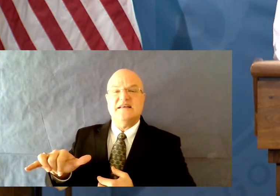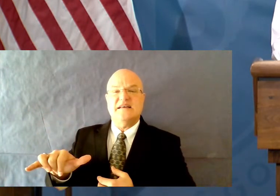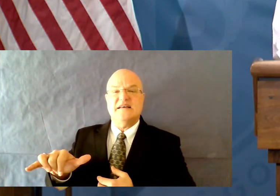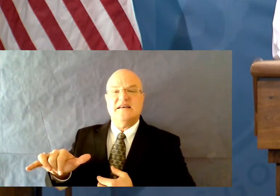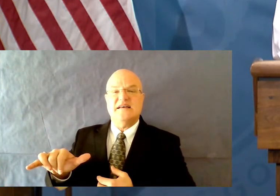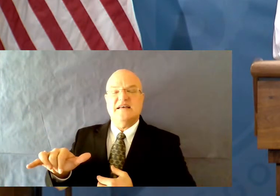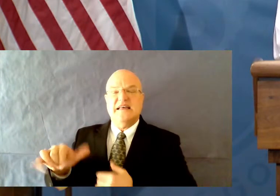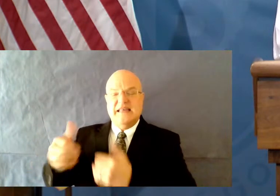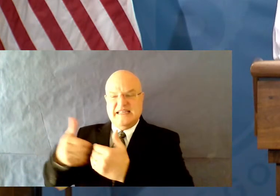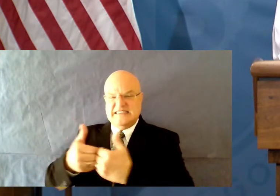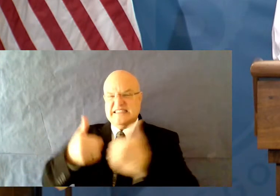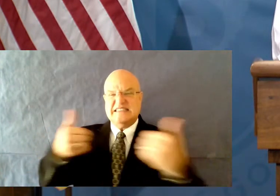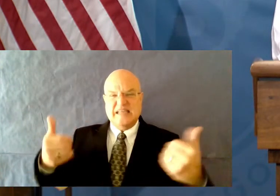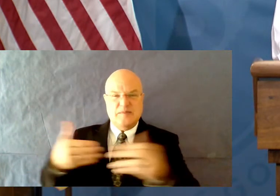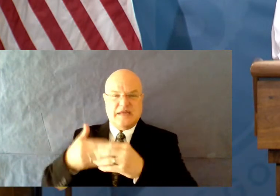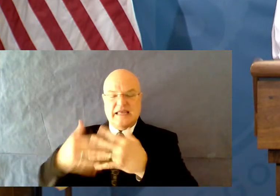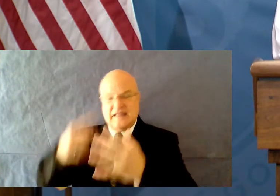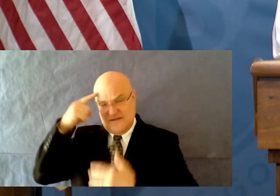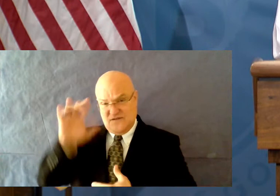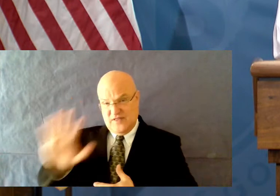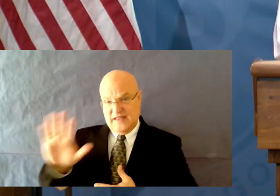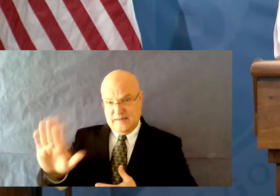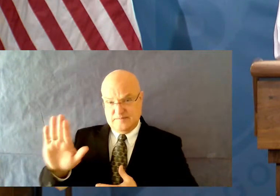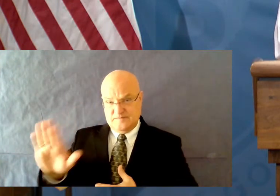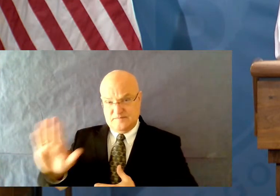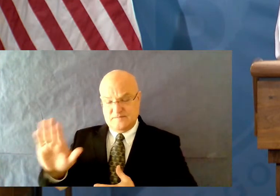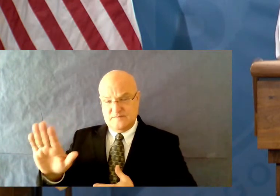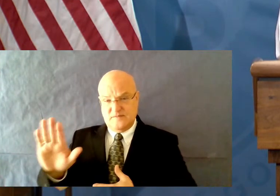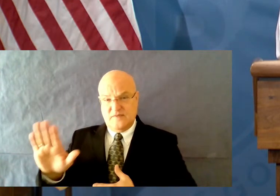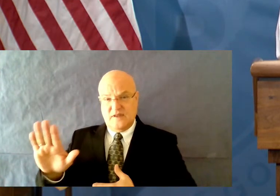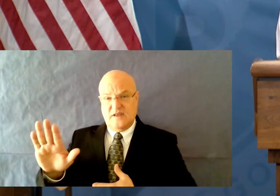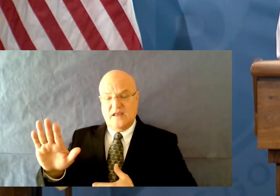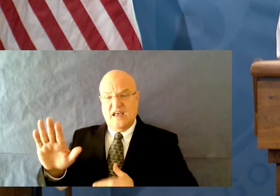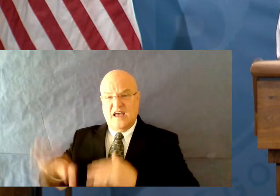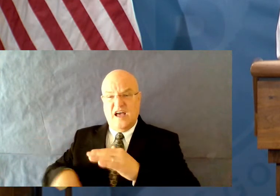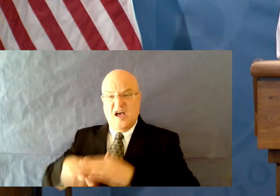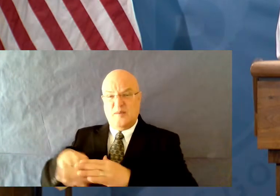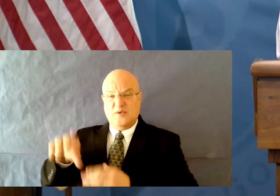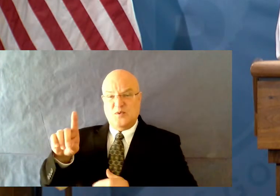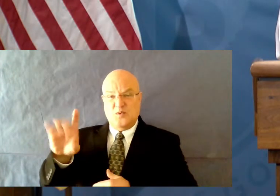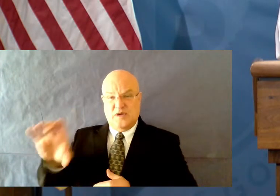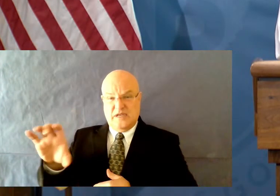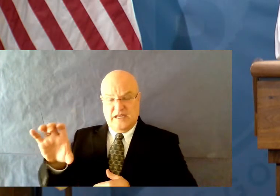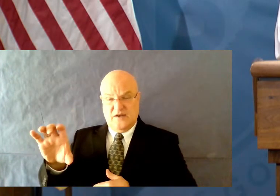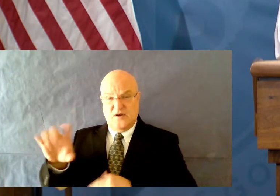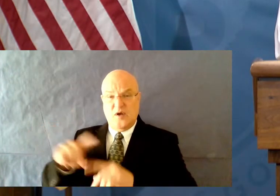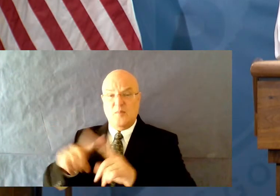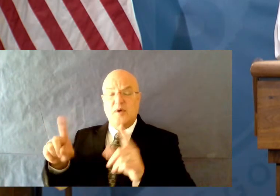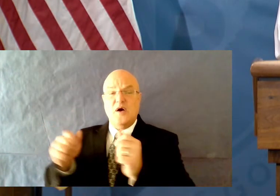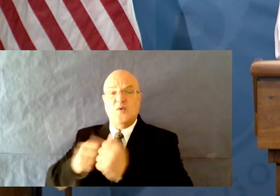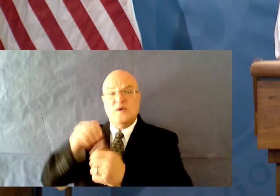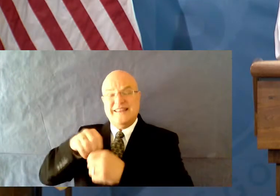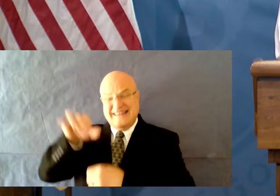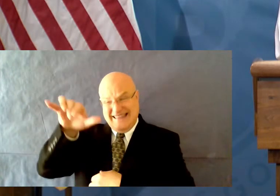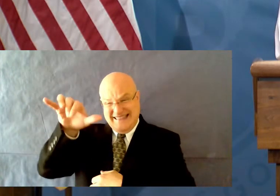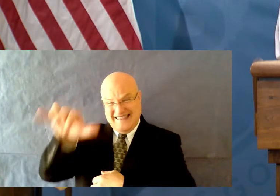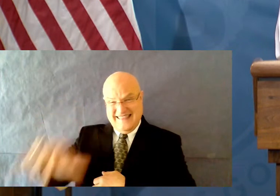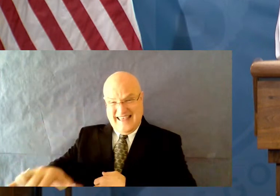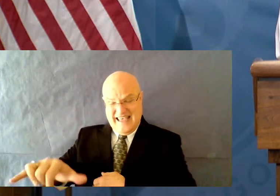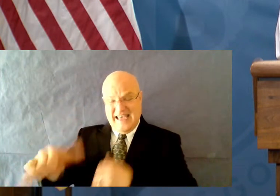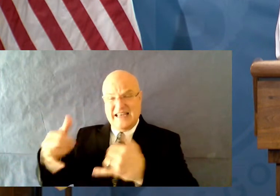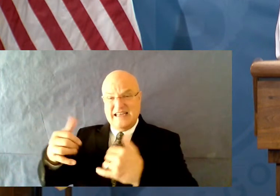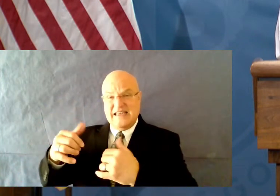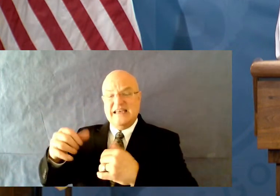a separate guideline for them, where they can go up to 100 capacity, but even within that, there are